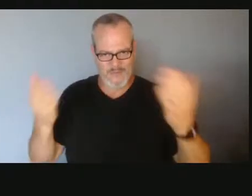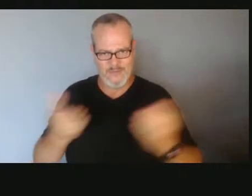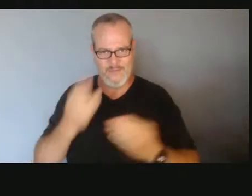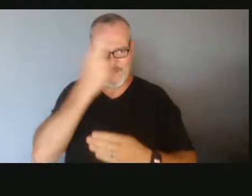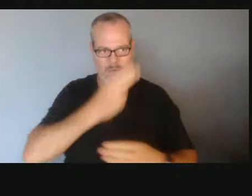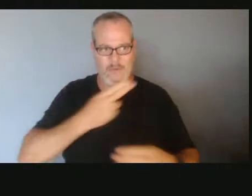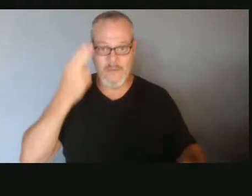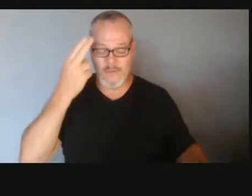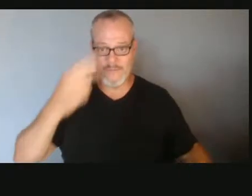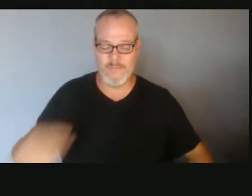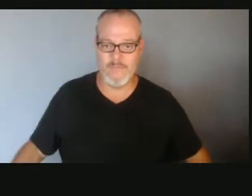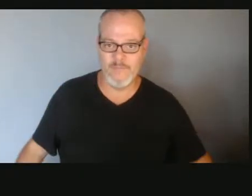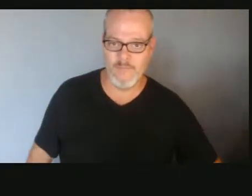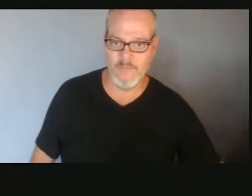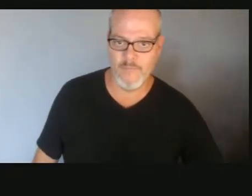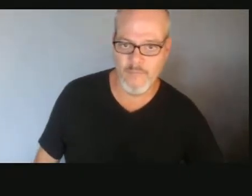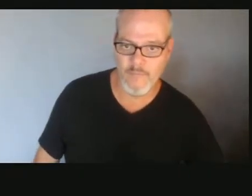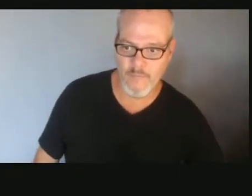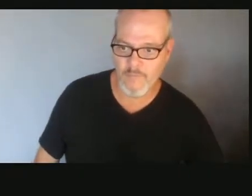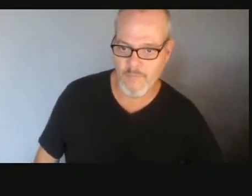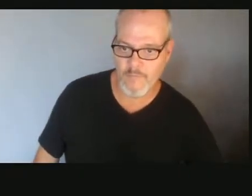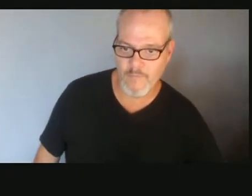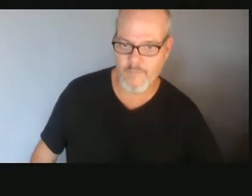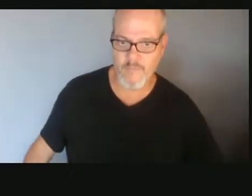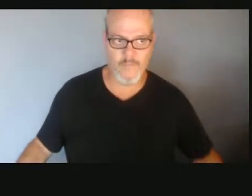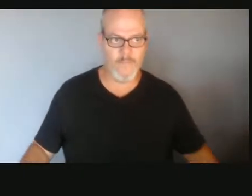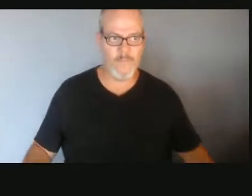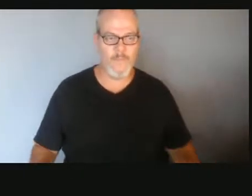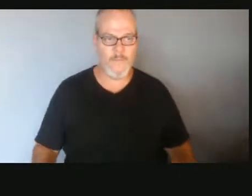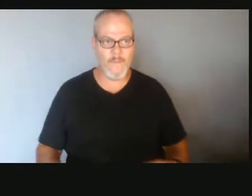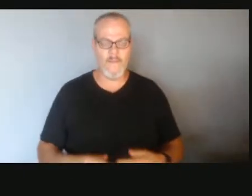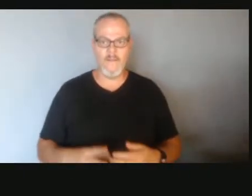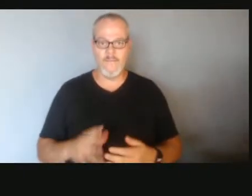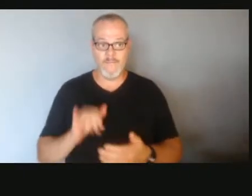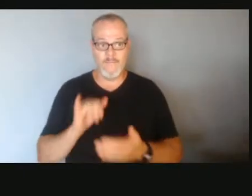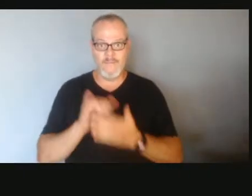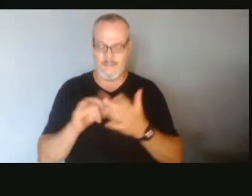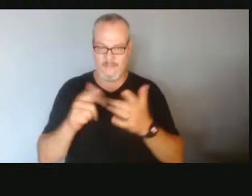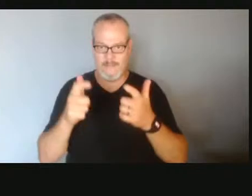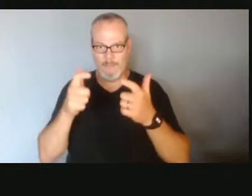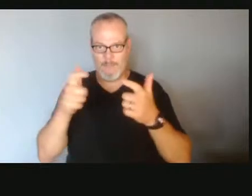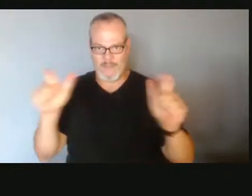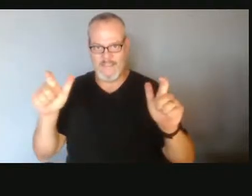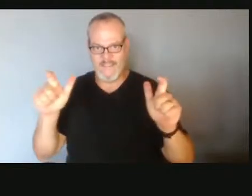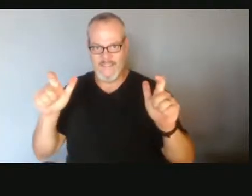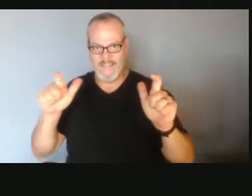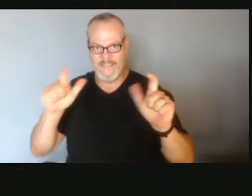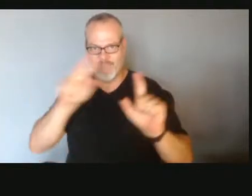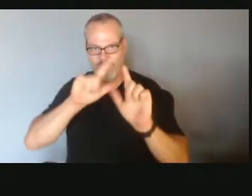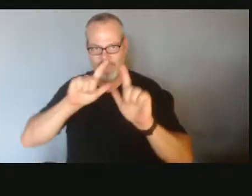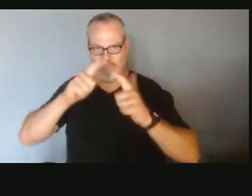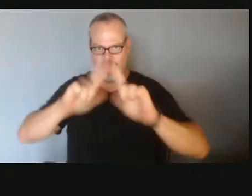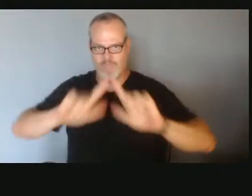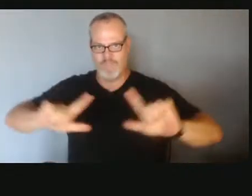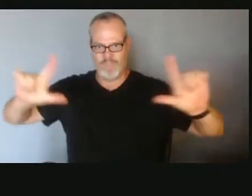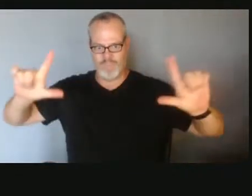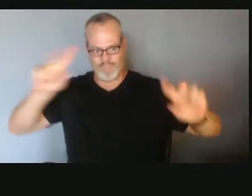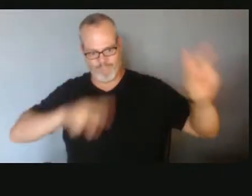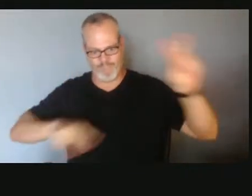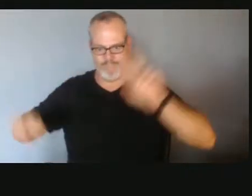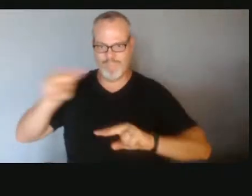So that's the big picture. There's quite a bit of SO2 across the globe right now at this moment, but you can see that